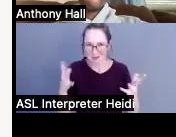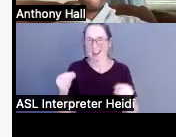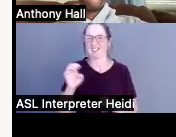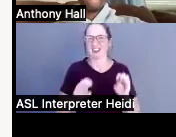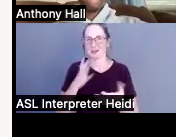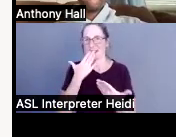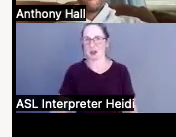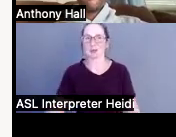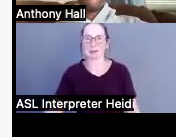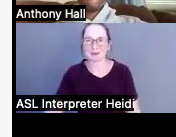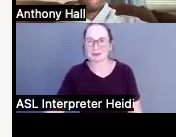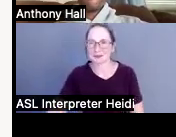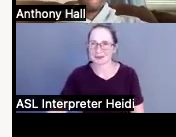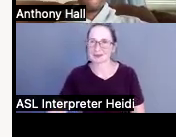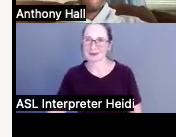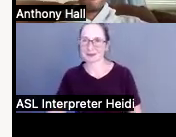evaluation.